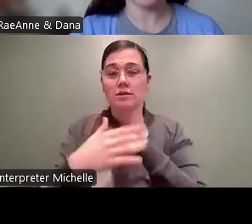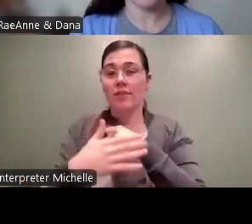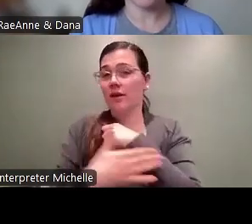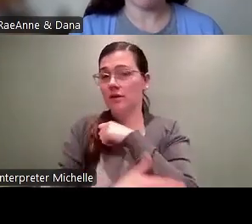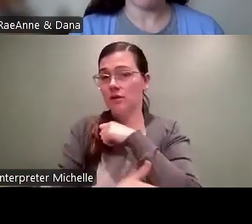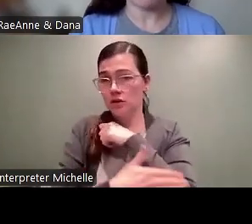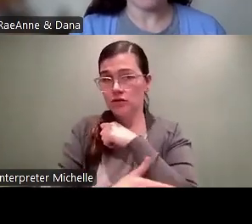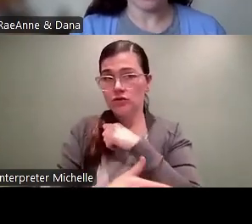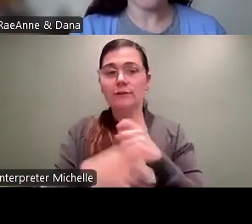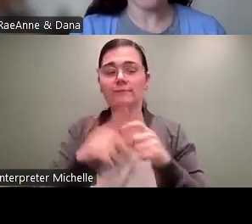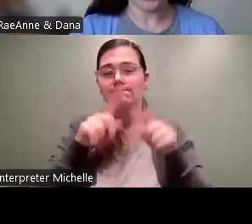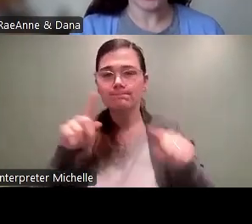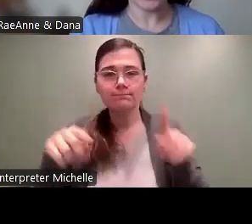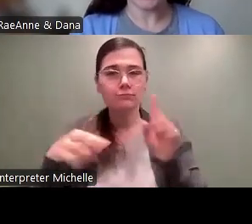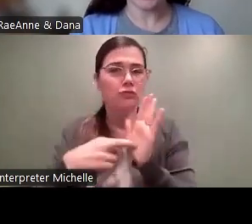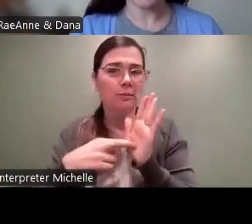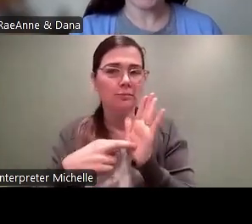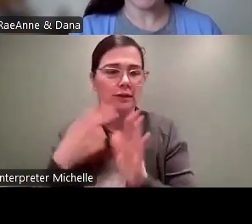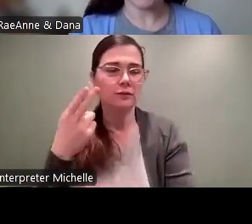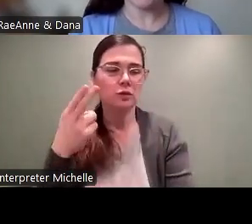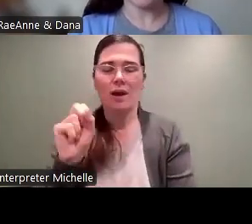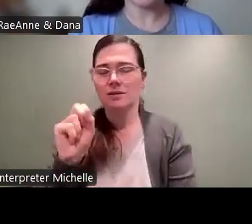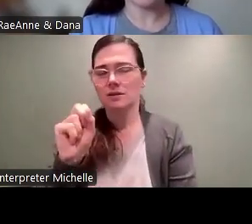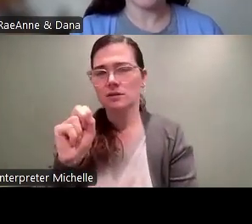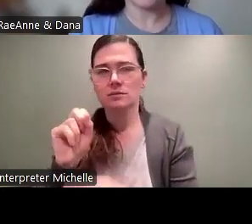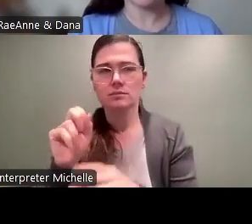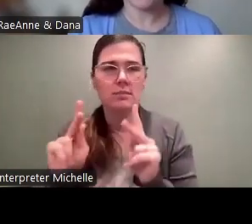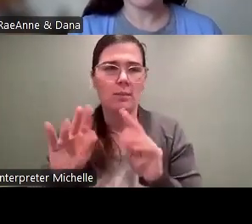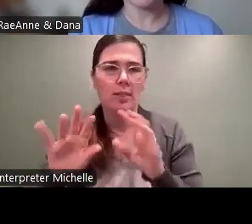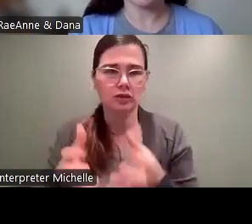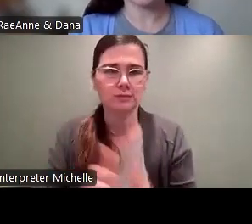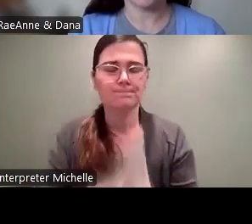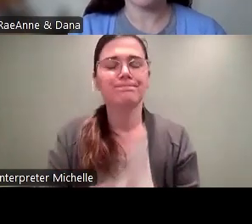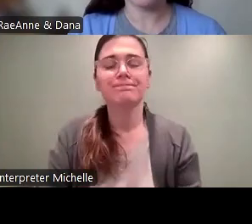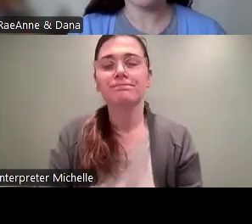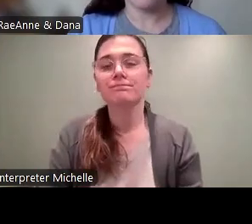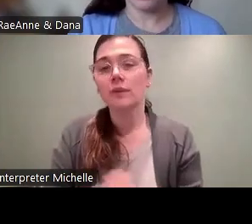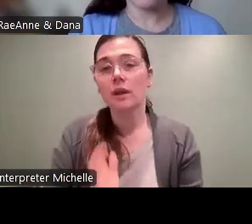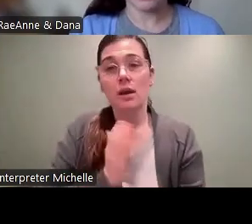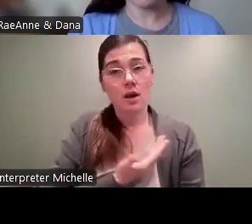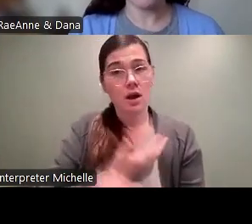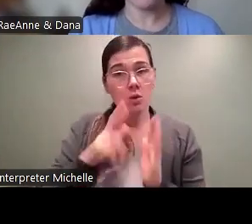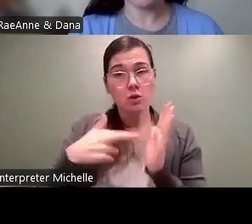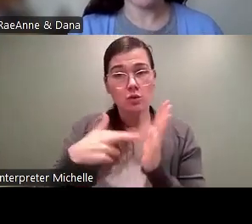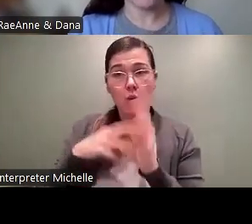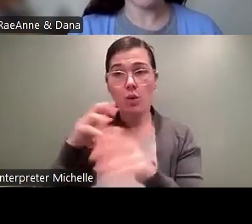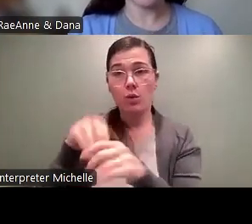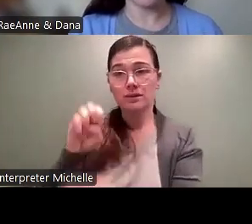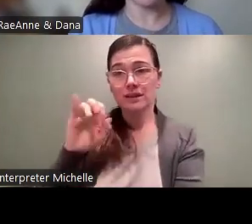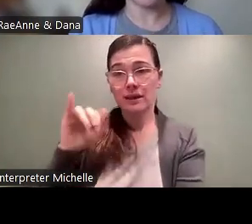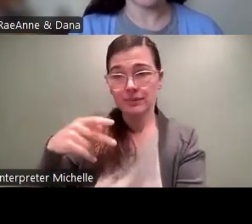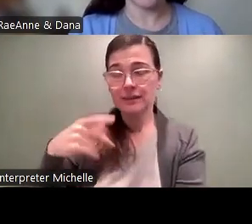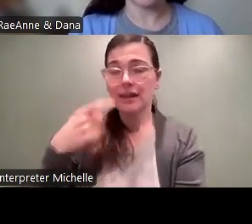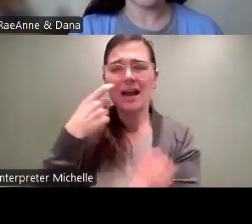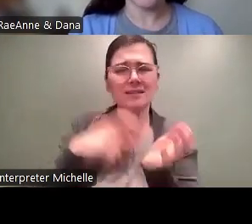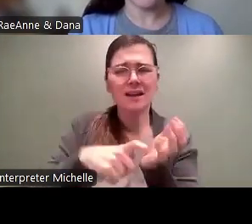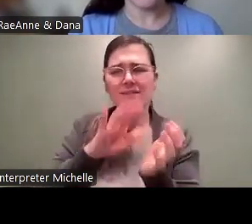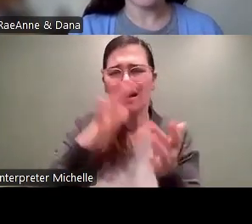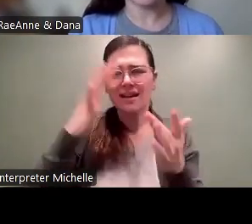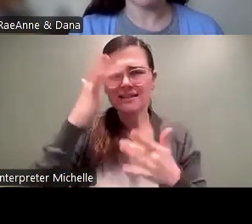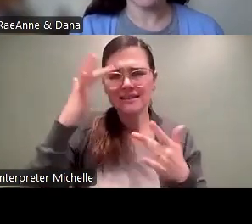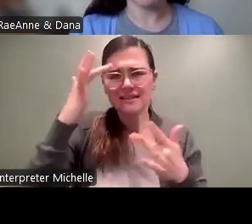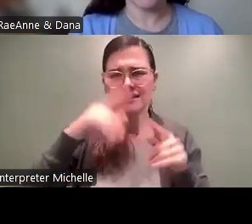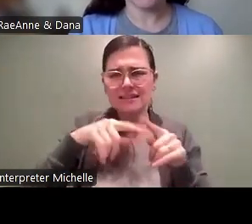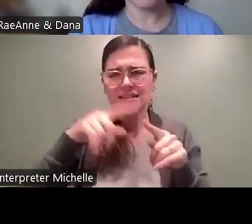population. Our role within EIP is to identify disease trends, establish and strengthen health programs,